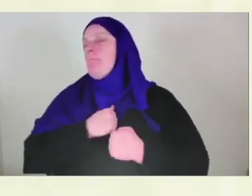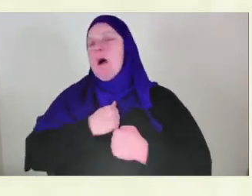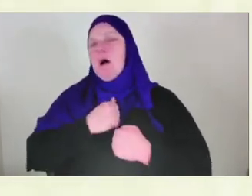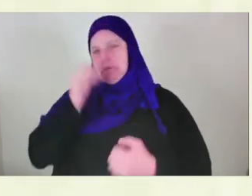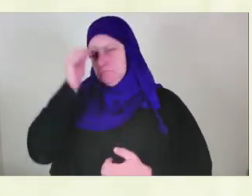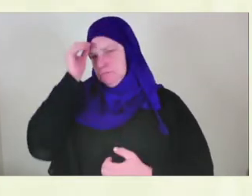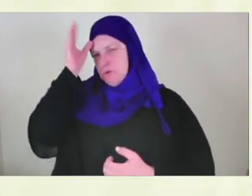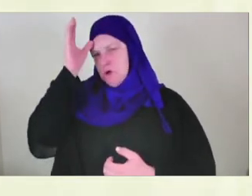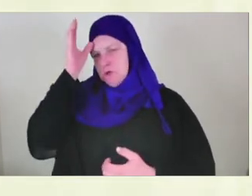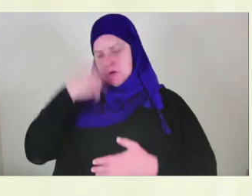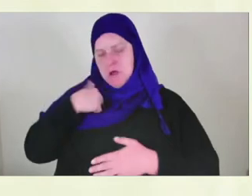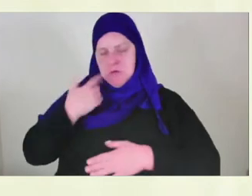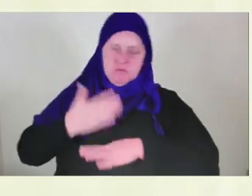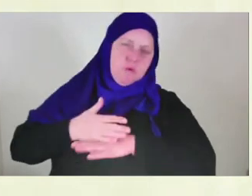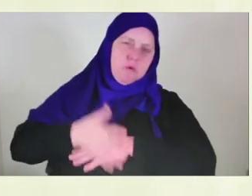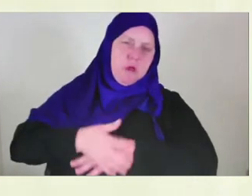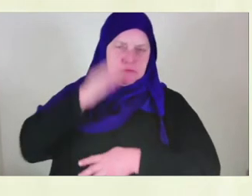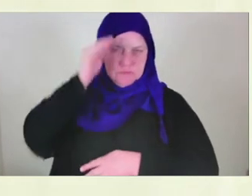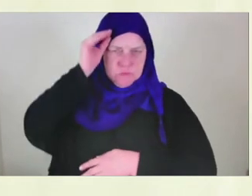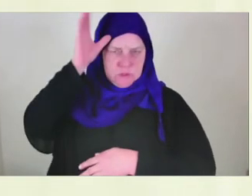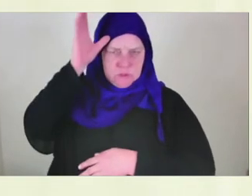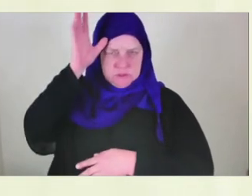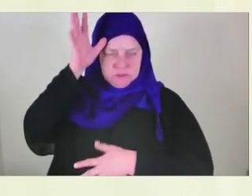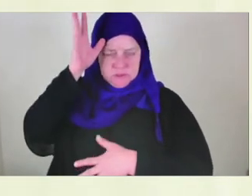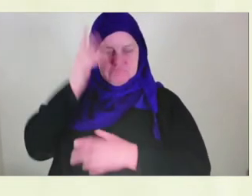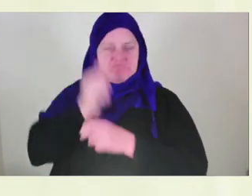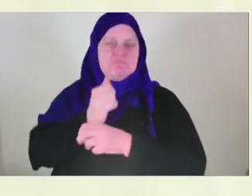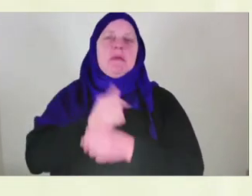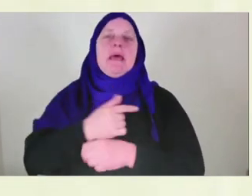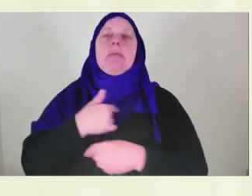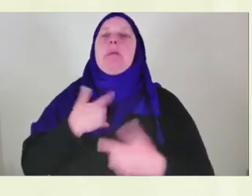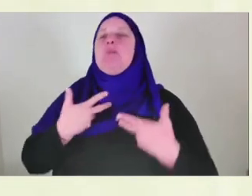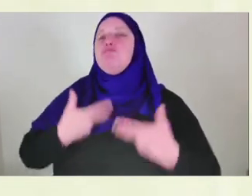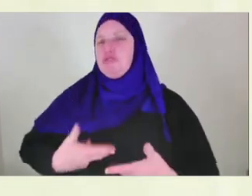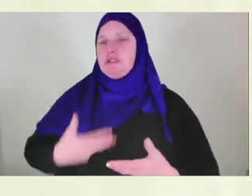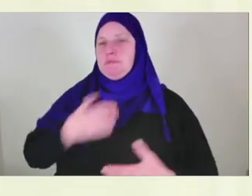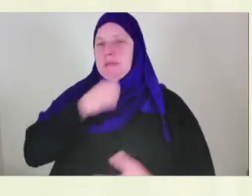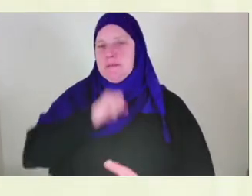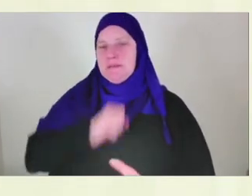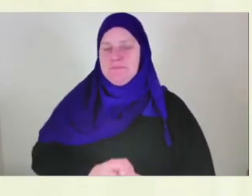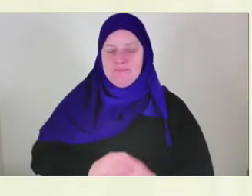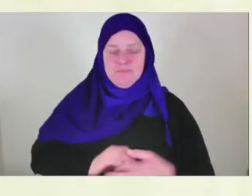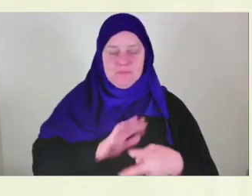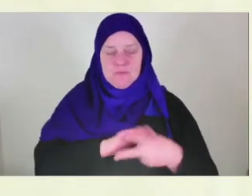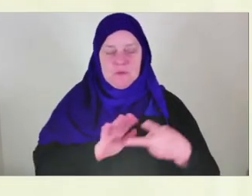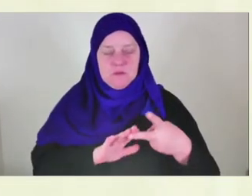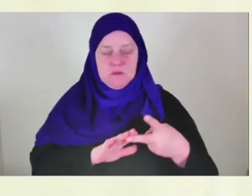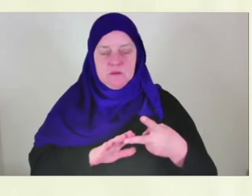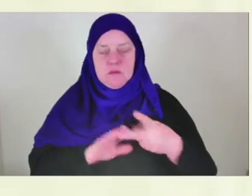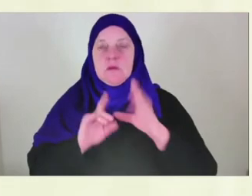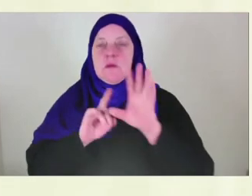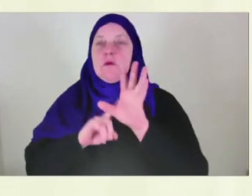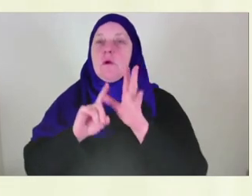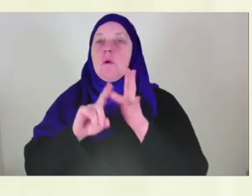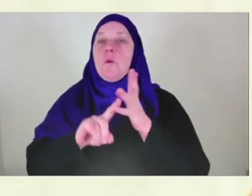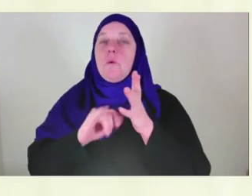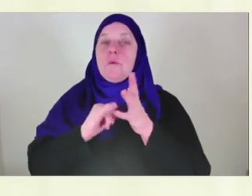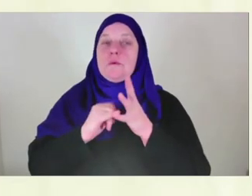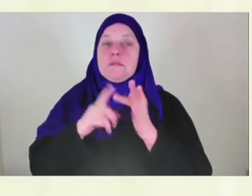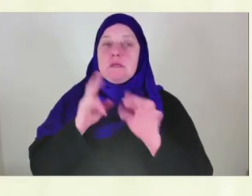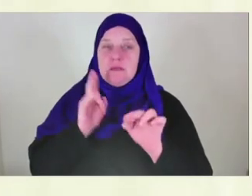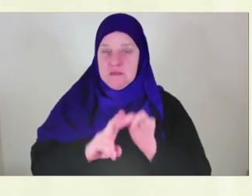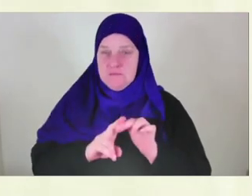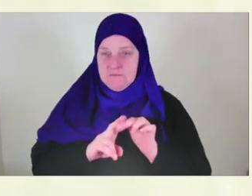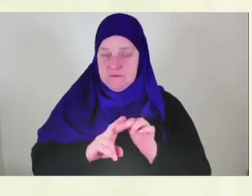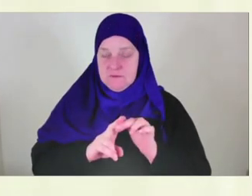tell you, Arat Jabini, for my hard work, I earned this. Whereas Yusuf says different. Says, Rabbi, he says, my Lord,